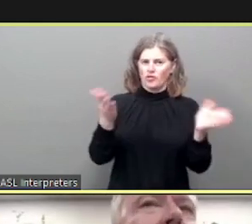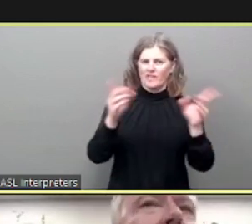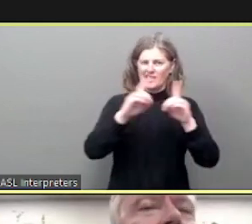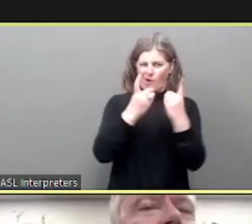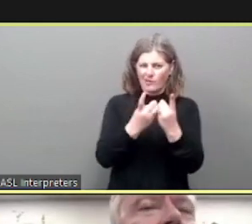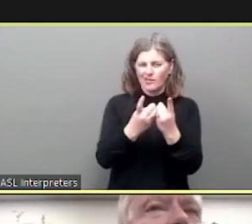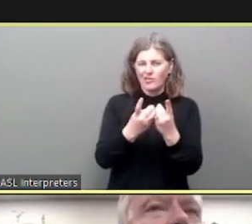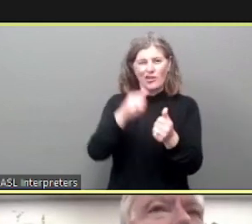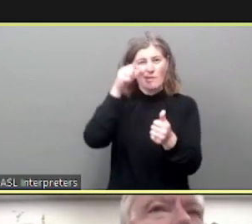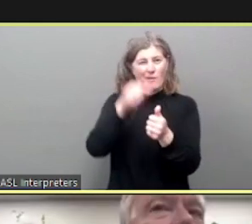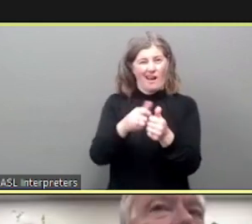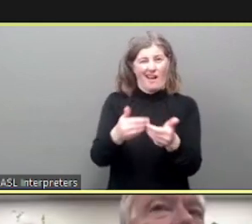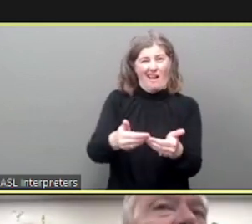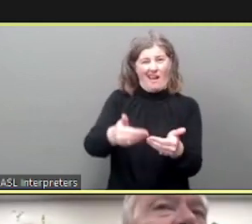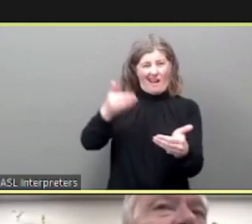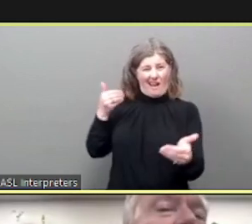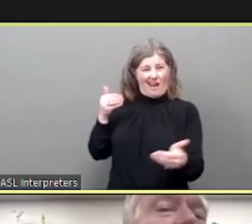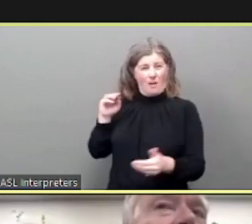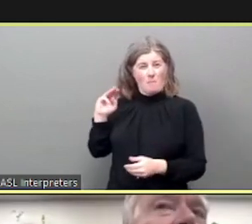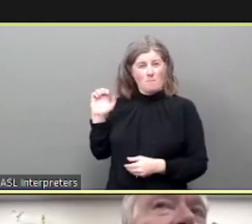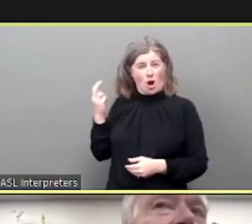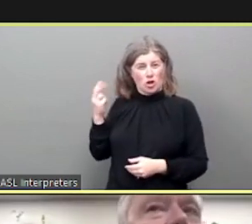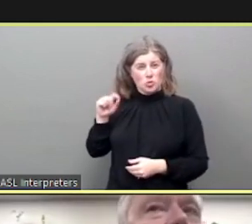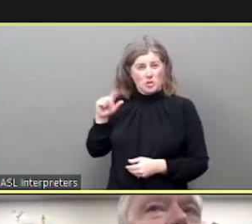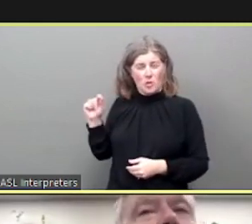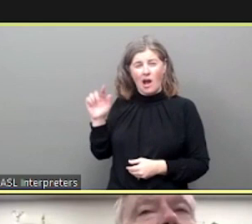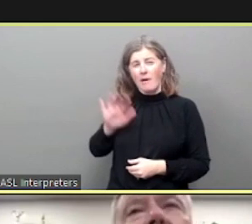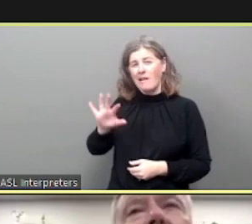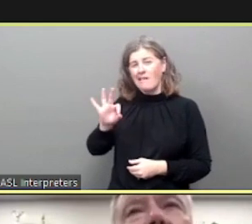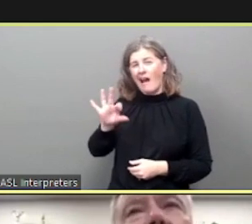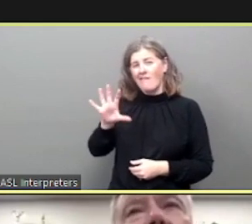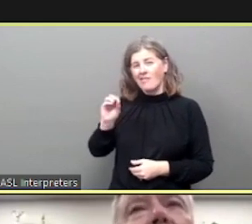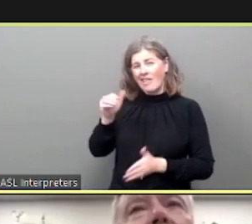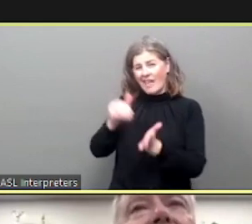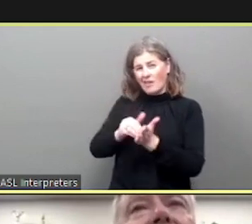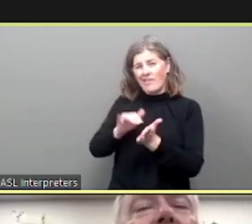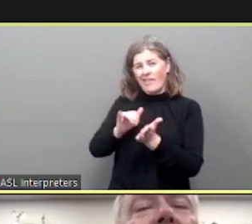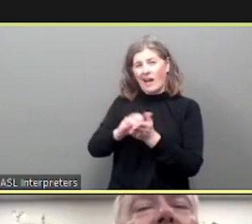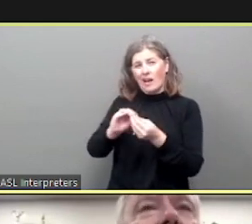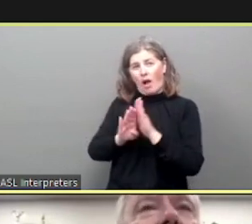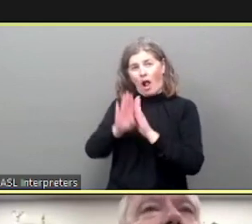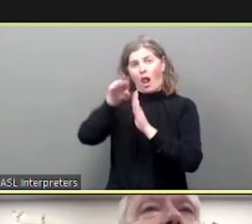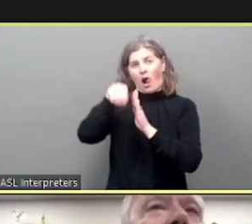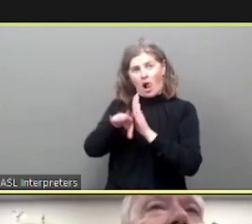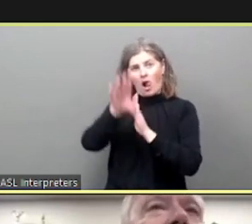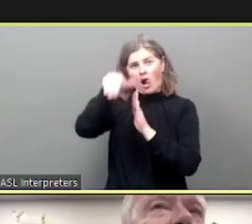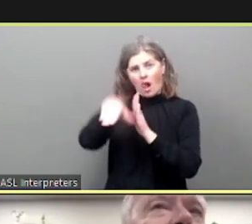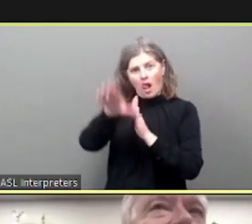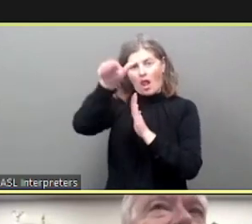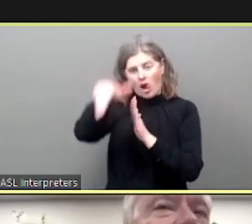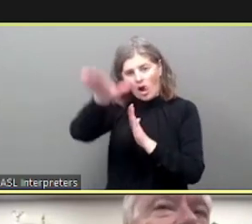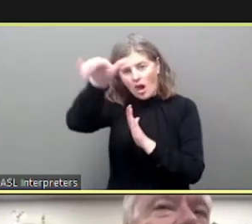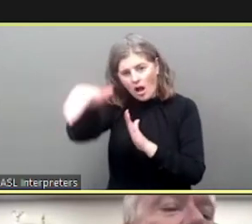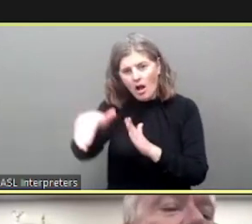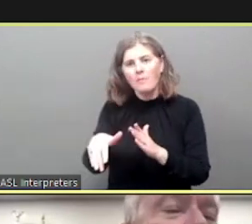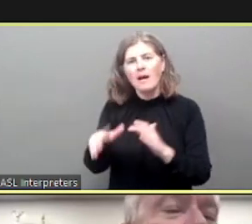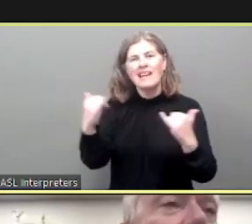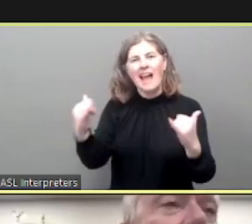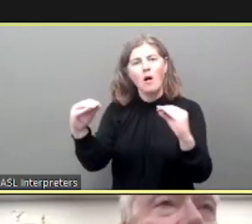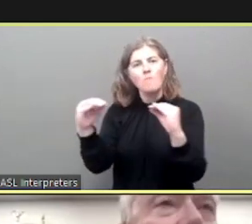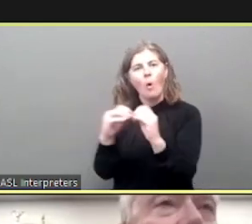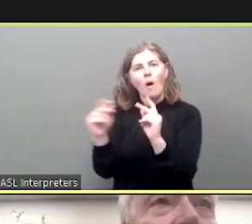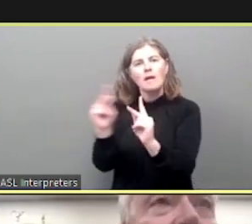beginning of the pandemic, we had about 950,000, and that goes up and down, but we've increased our number of people that